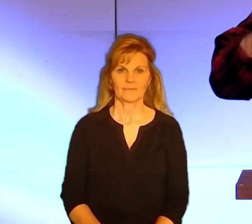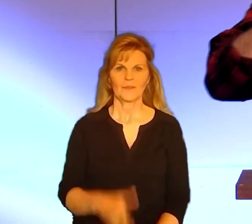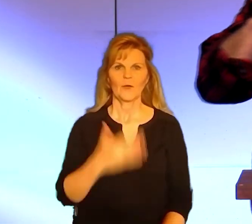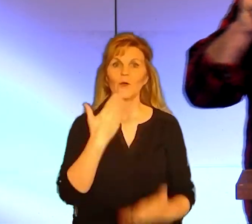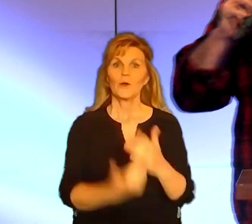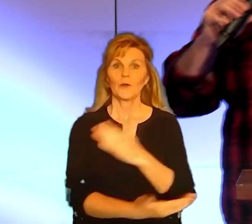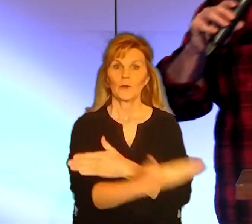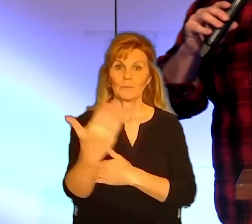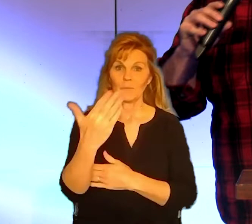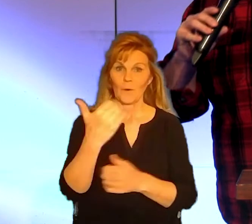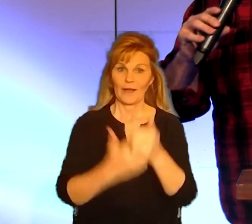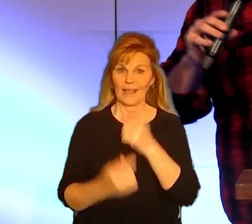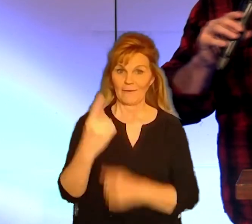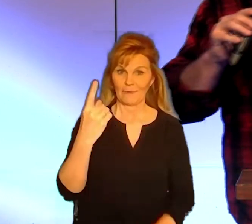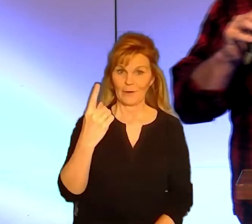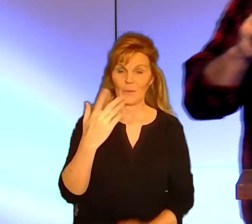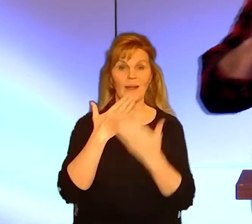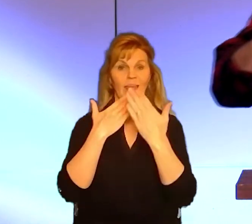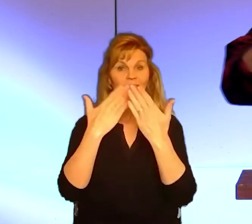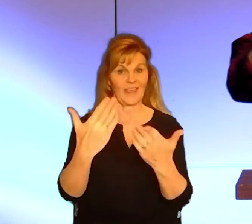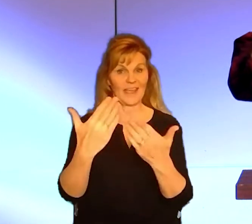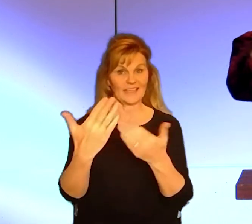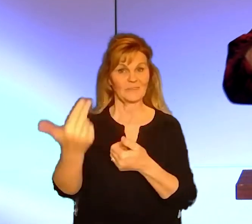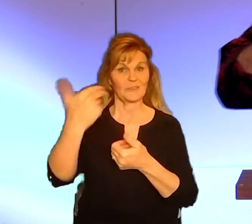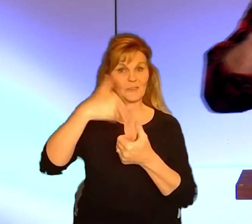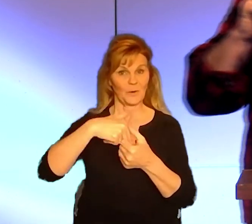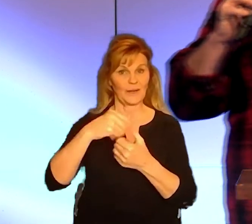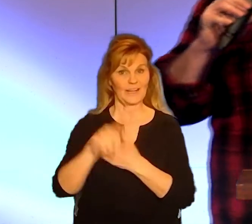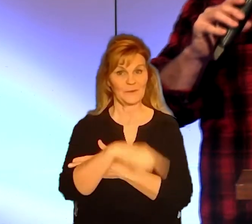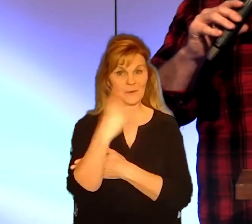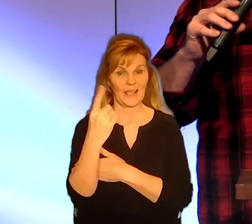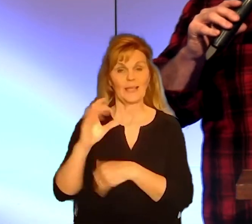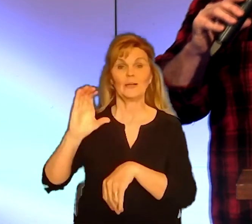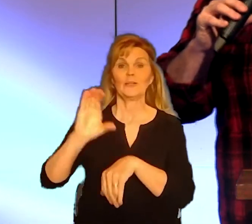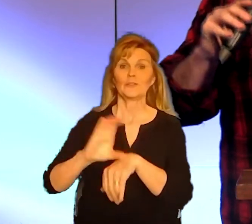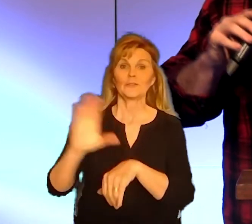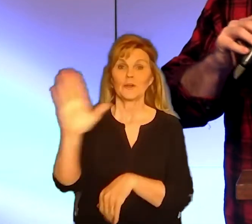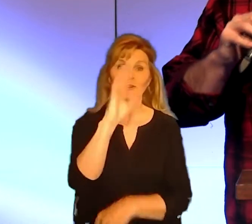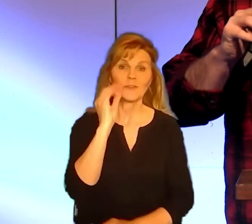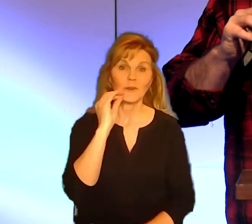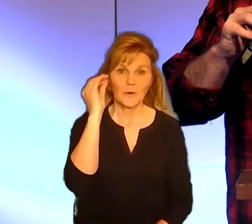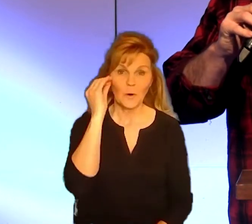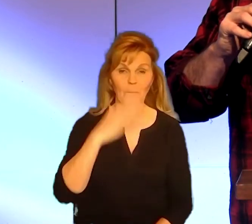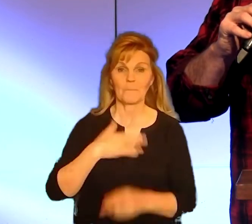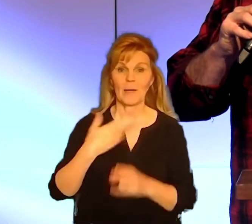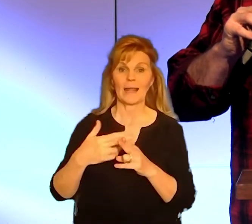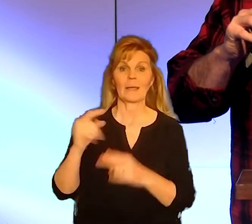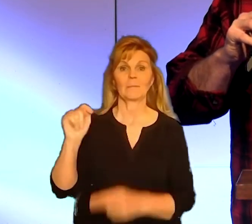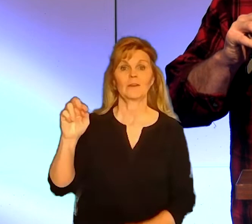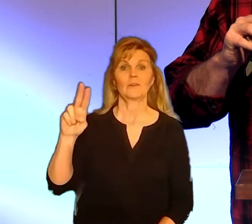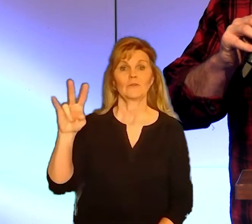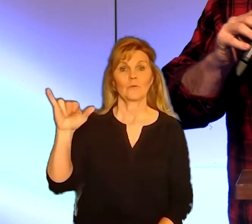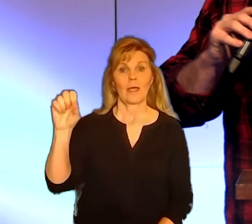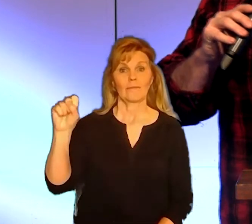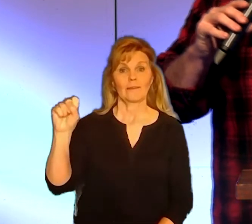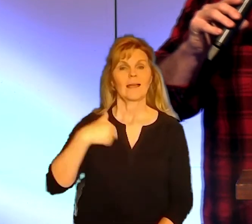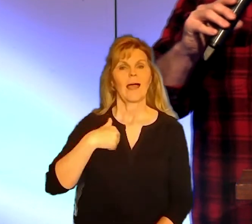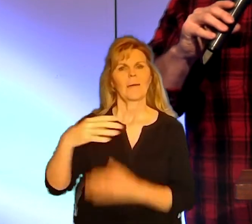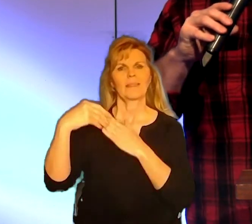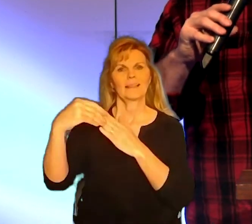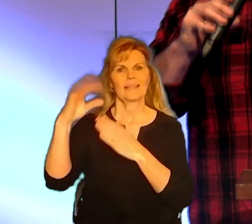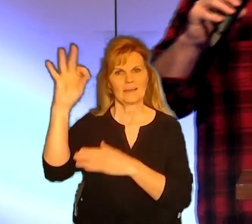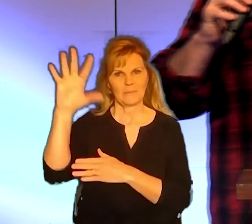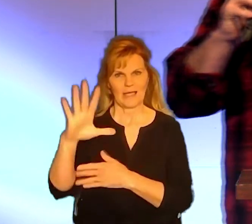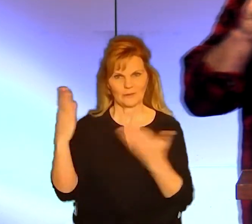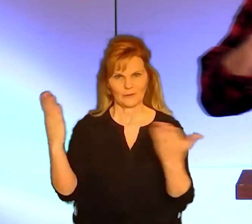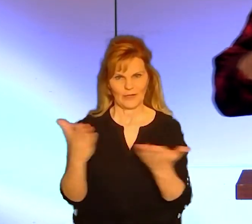Good morning, everyone. Thanks for joining us at Church at Home. My name is Travis. I'm the lead pastor here at Relevant Life